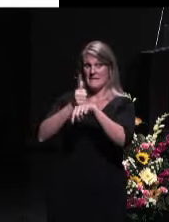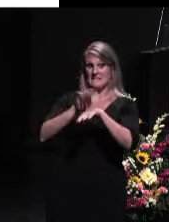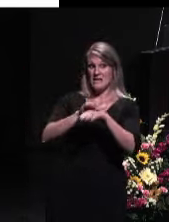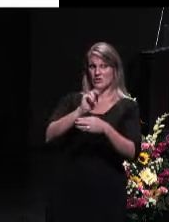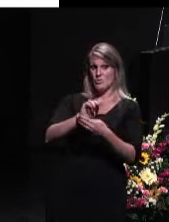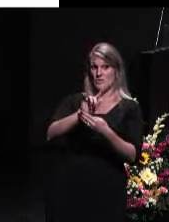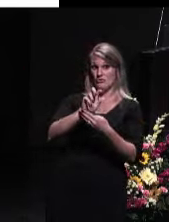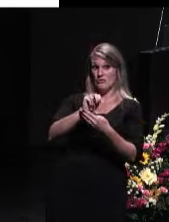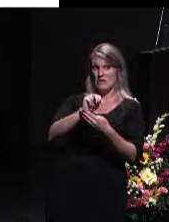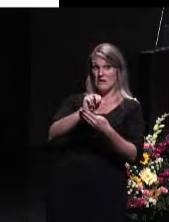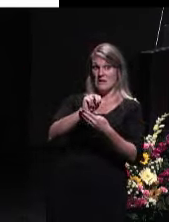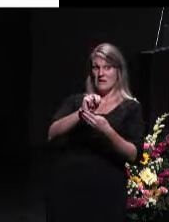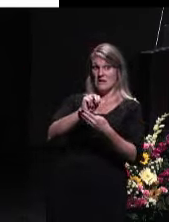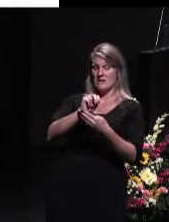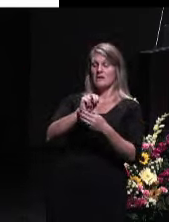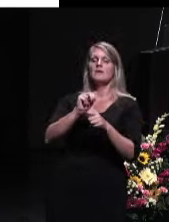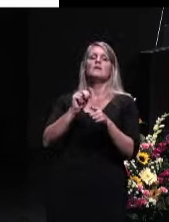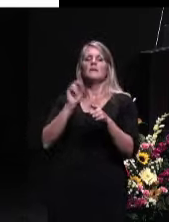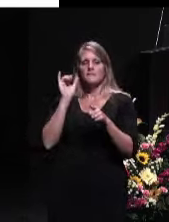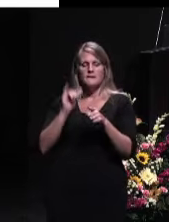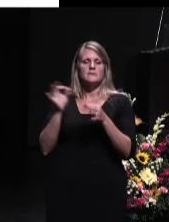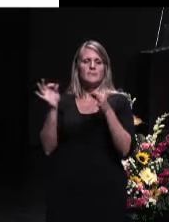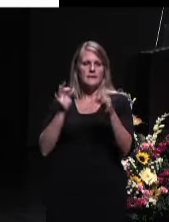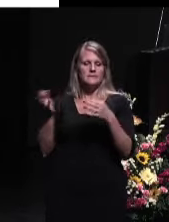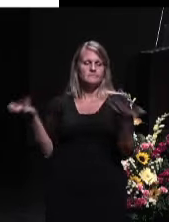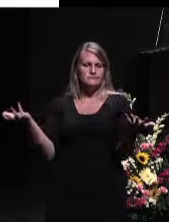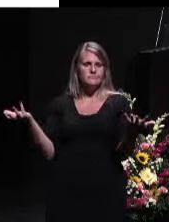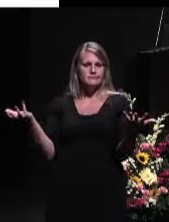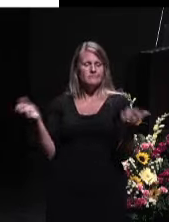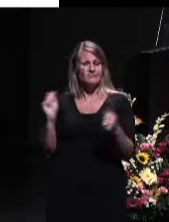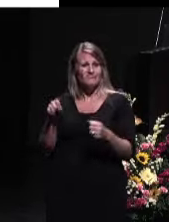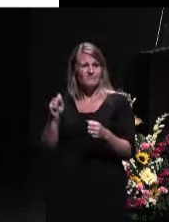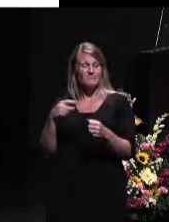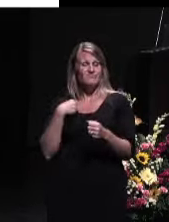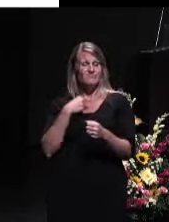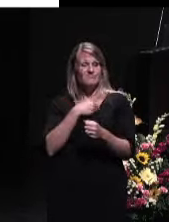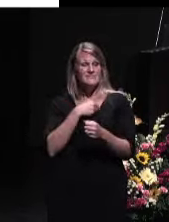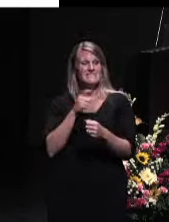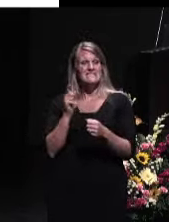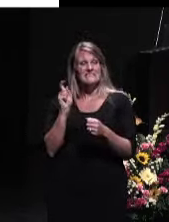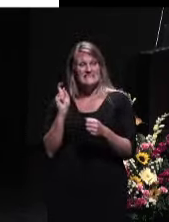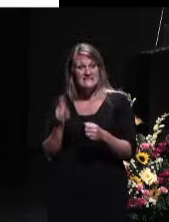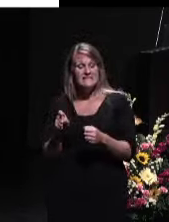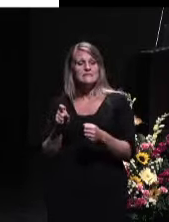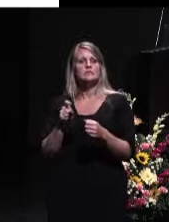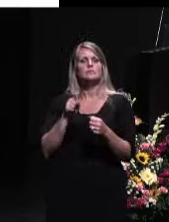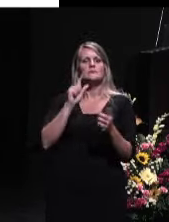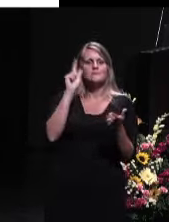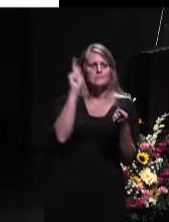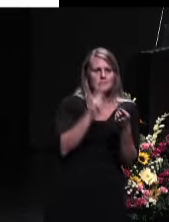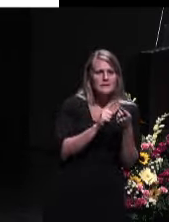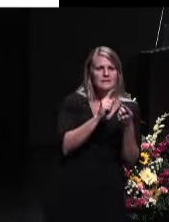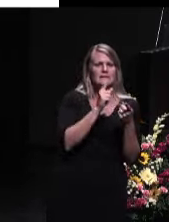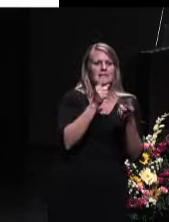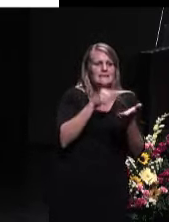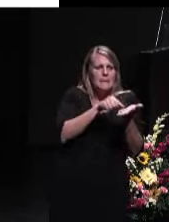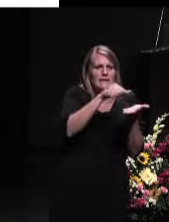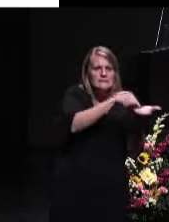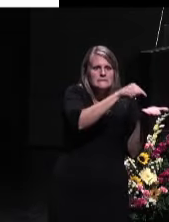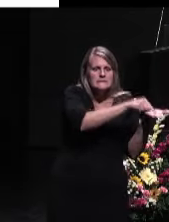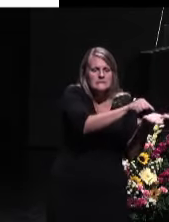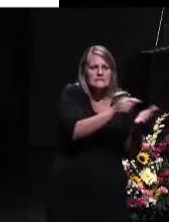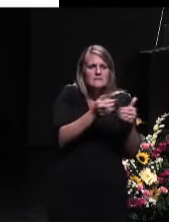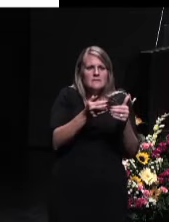that's adding up to something that tells us we're going to have to continue to lean down our expenses over the next year and beyond.